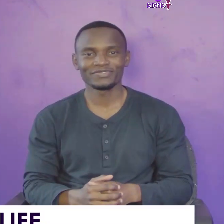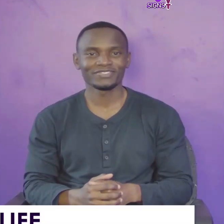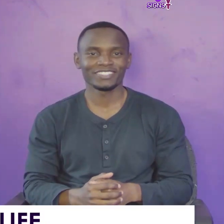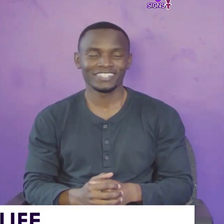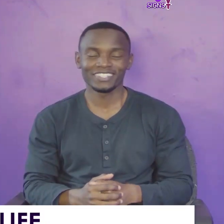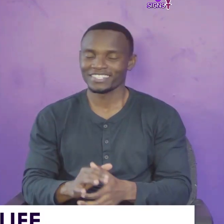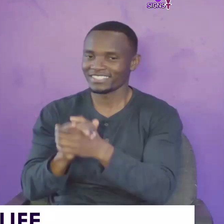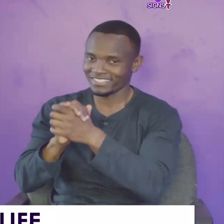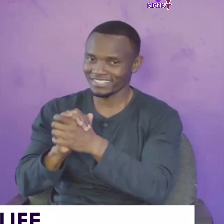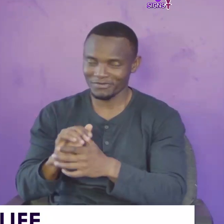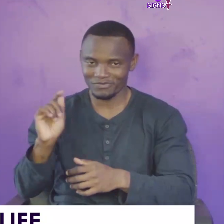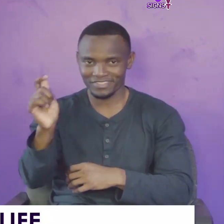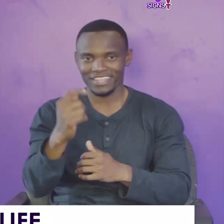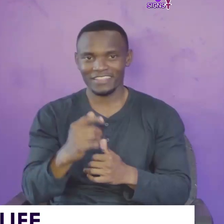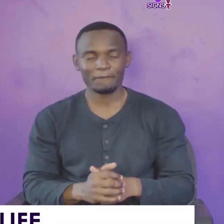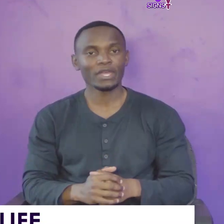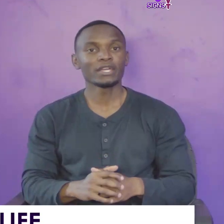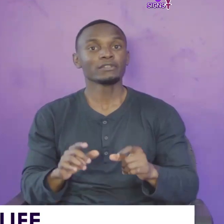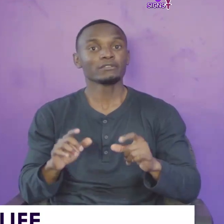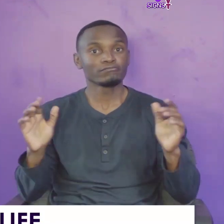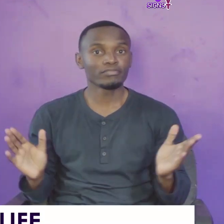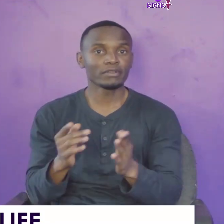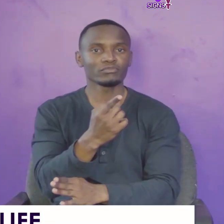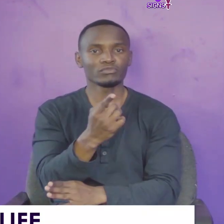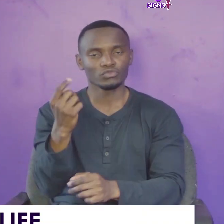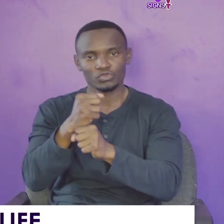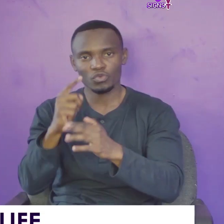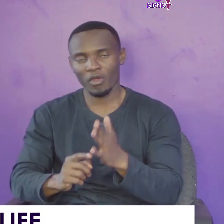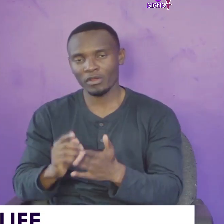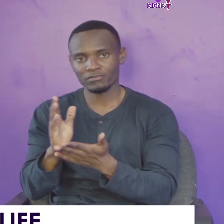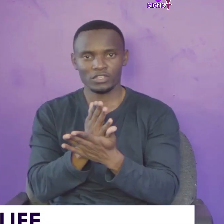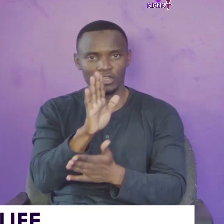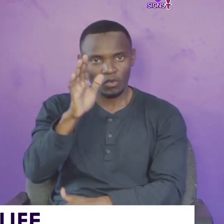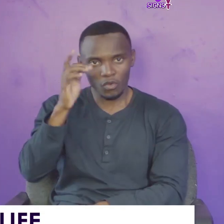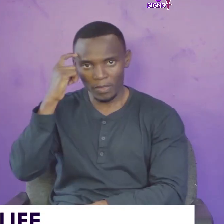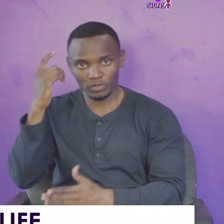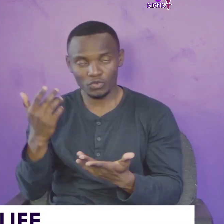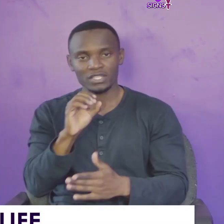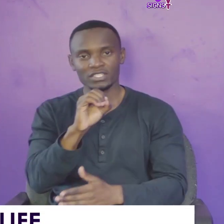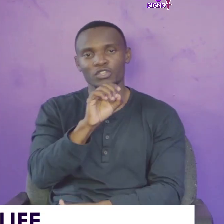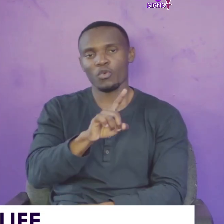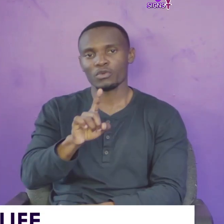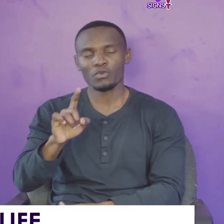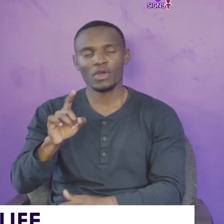Jambo Kenya. Okay, I encourage you to give us your views today on